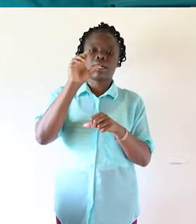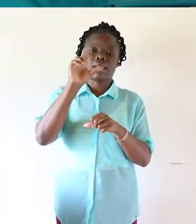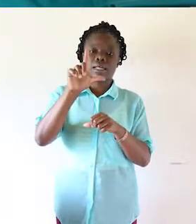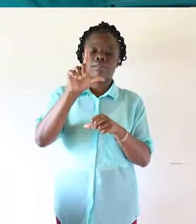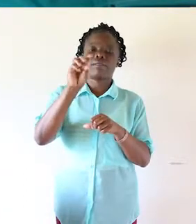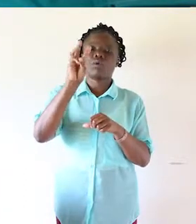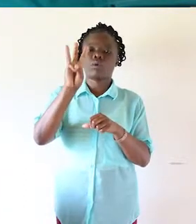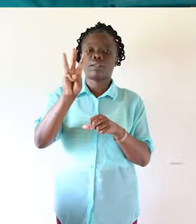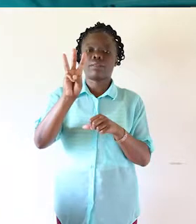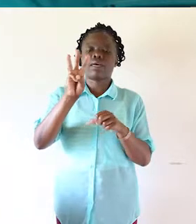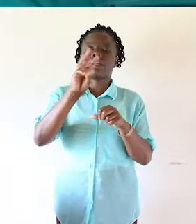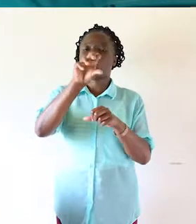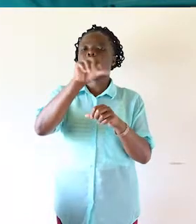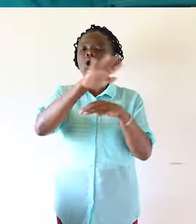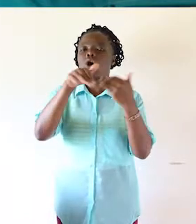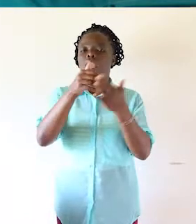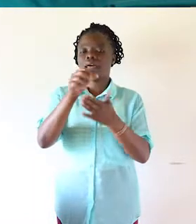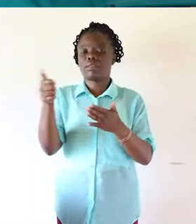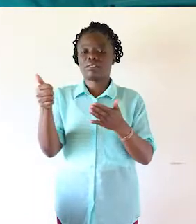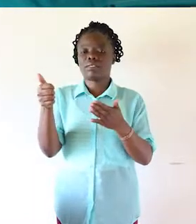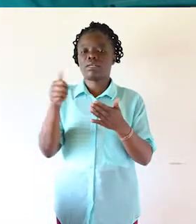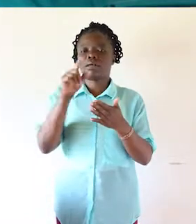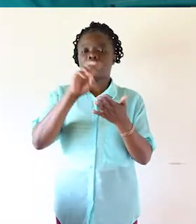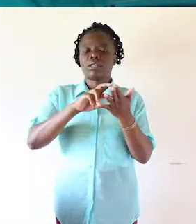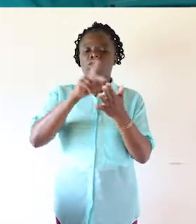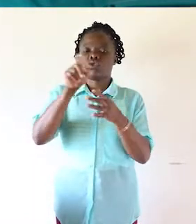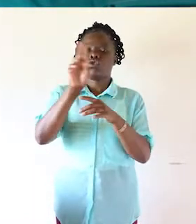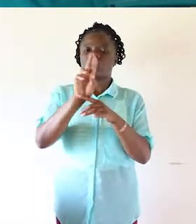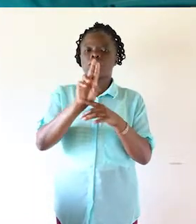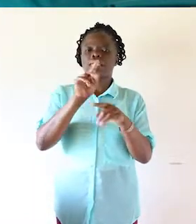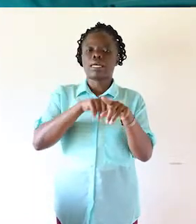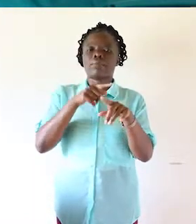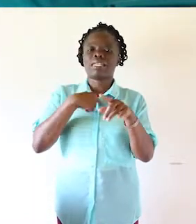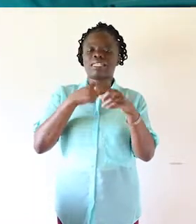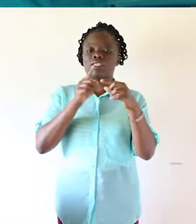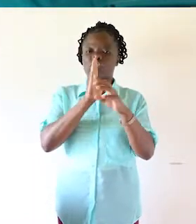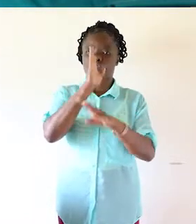those. And you need to use it straight.